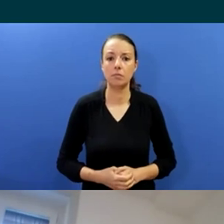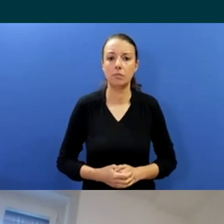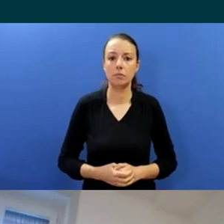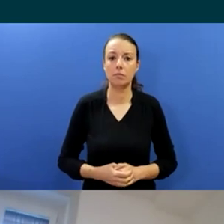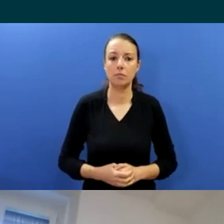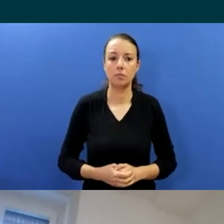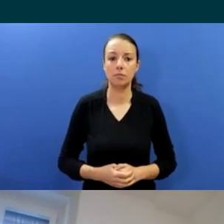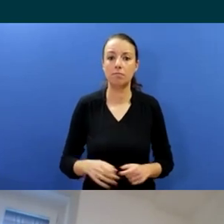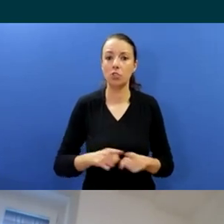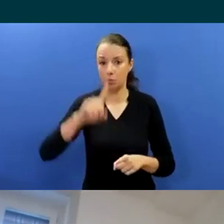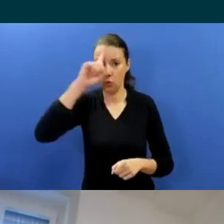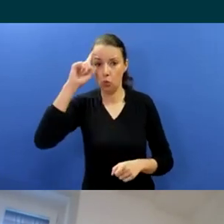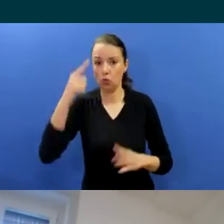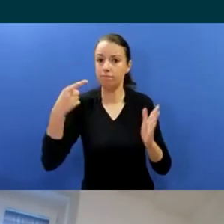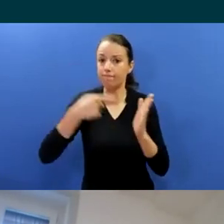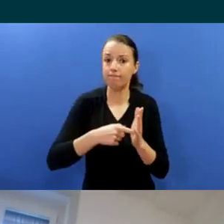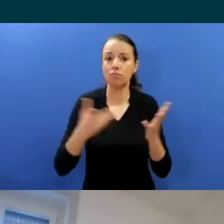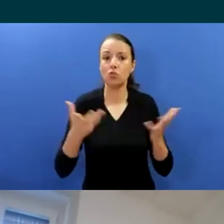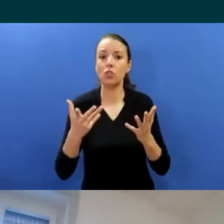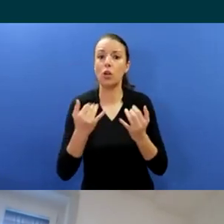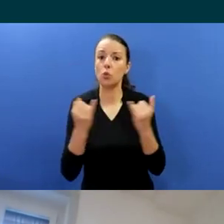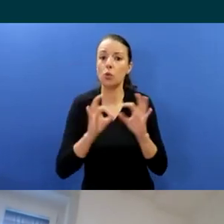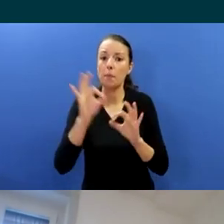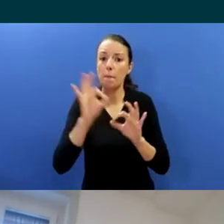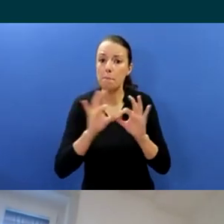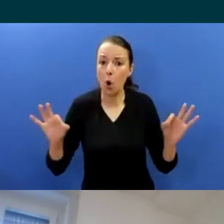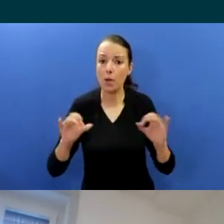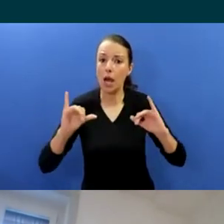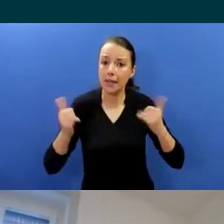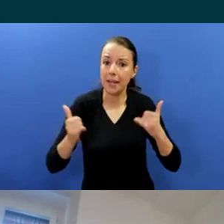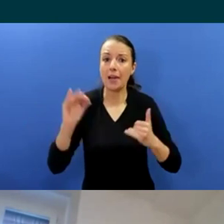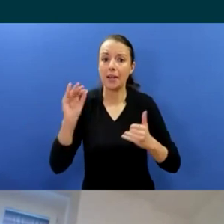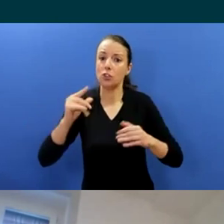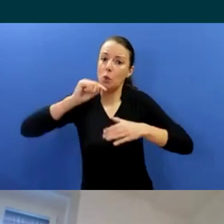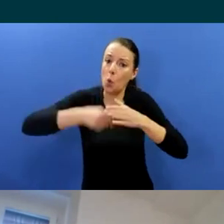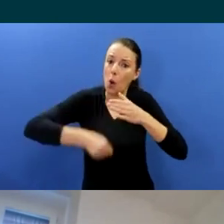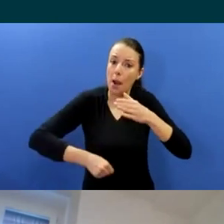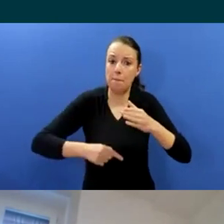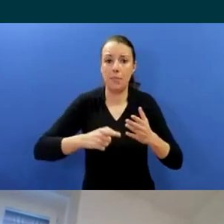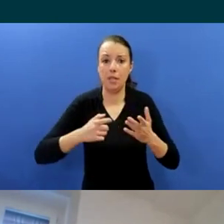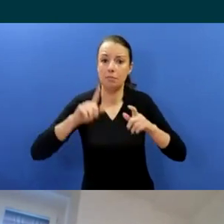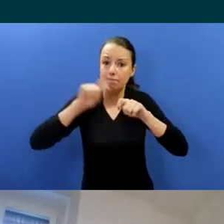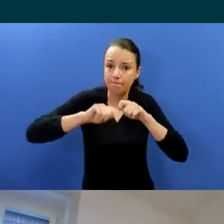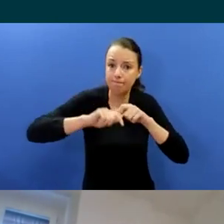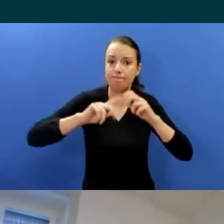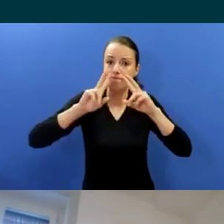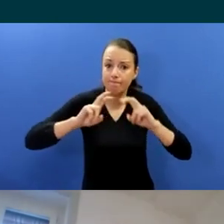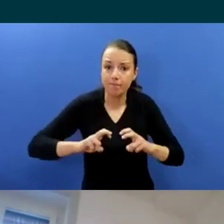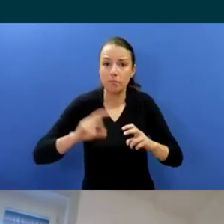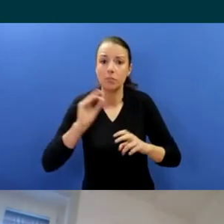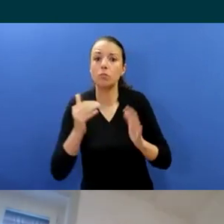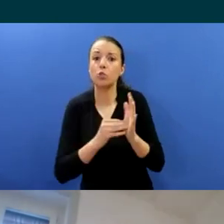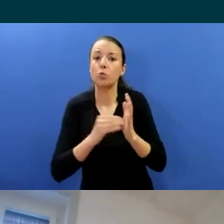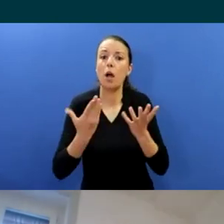in the roadmap. And these were then consultation activities.